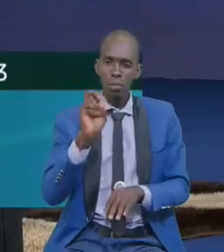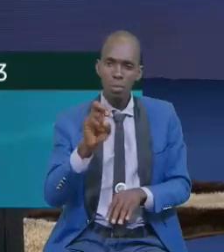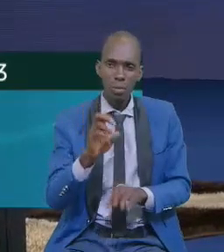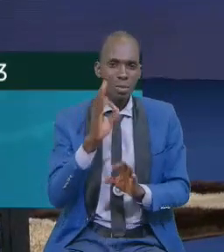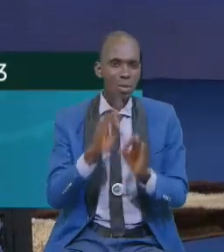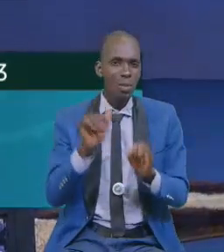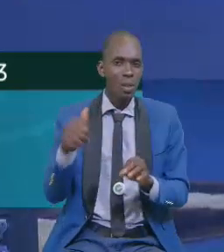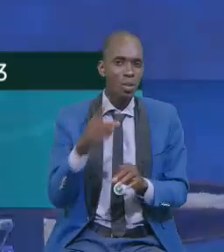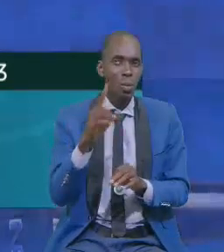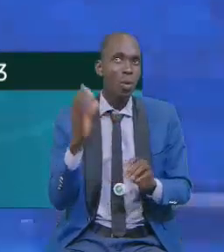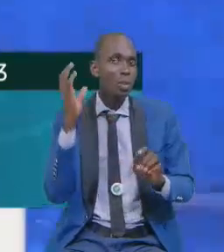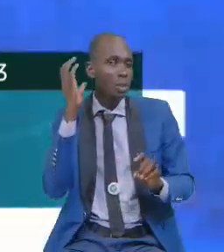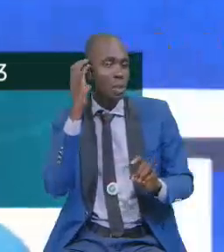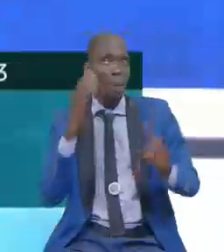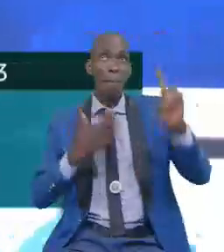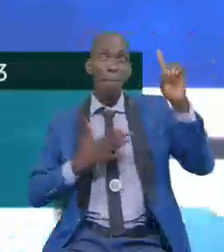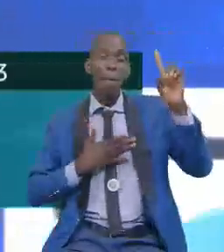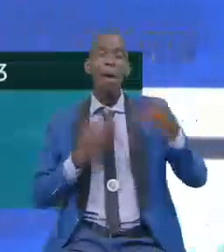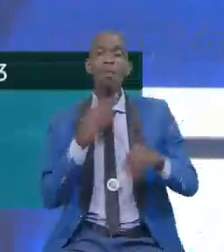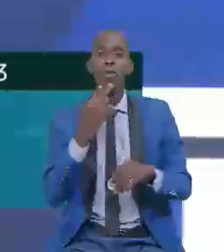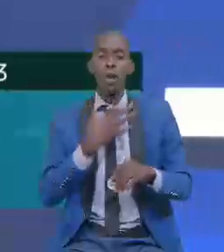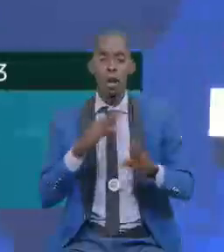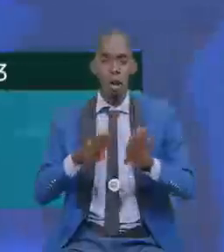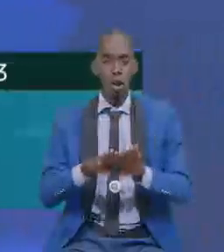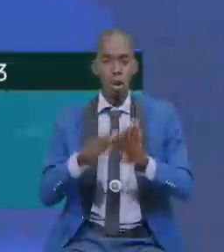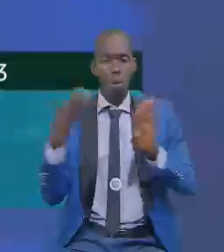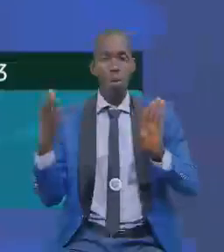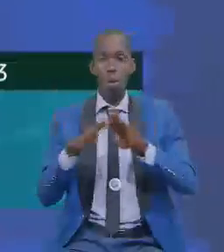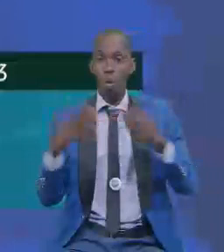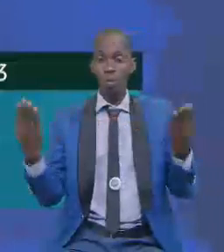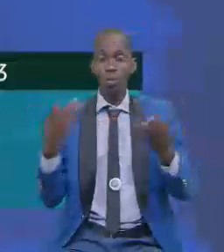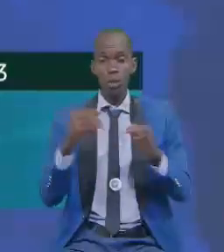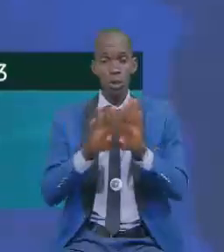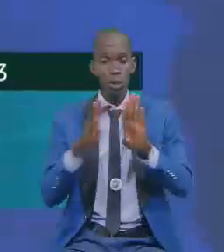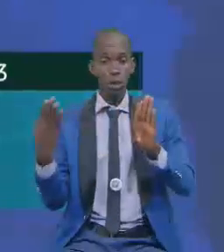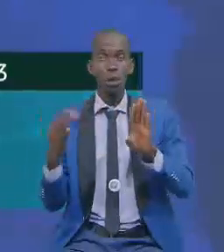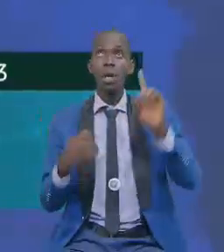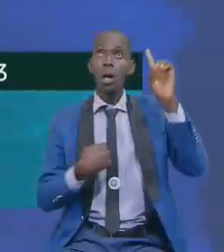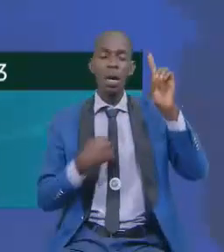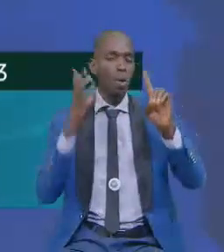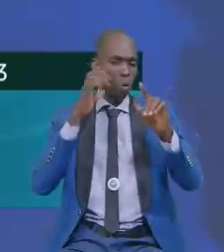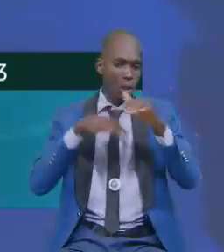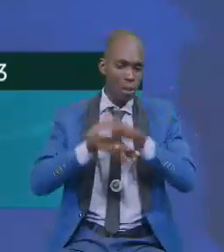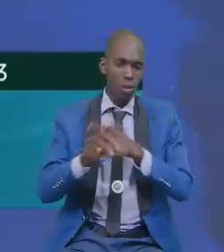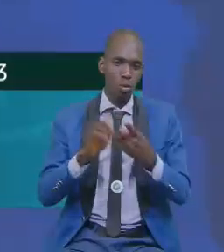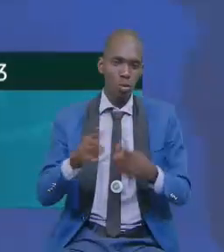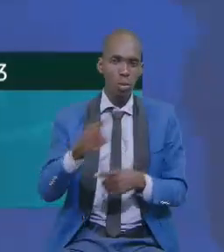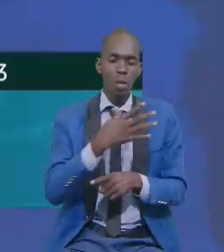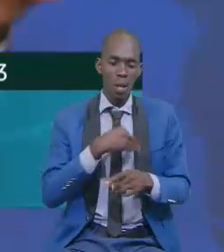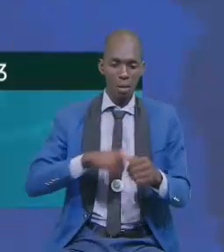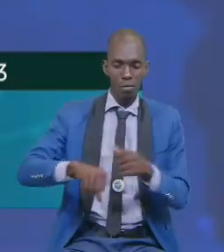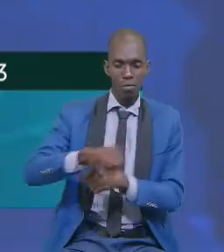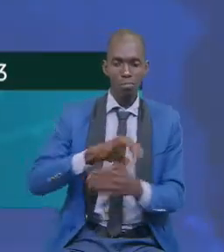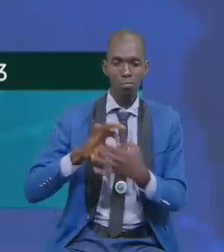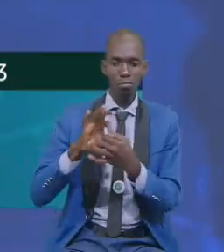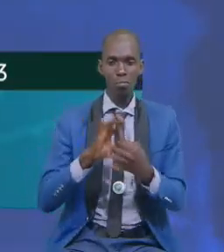anyone hears my voice and he opens the door, I will come in unto him and fellowship with him